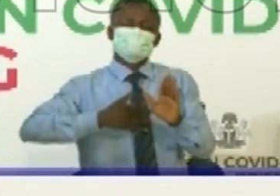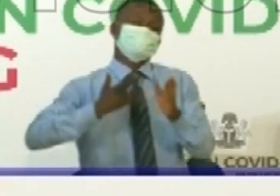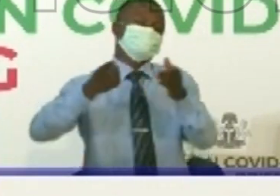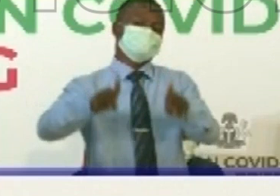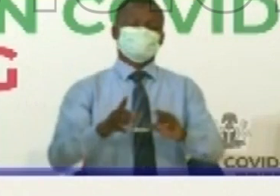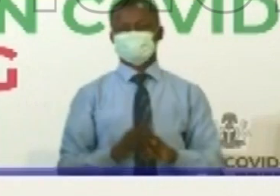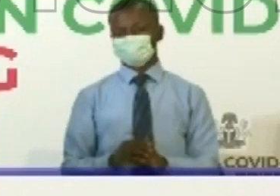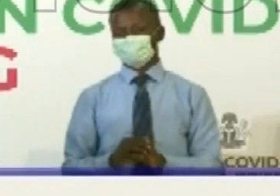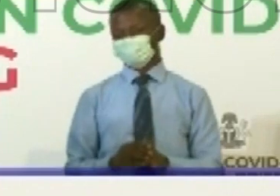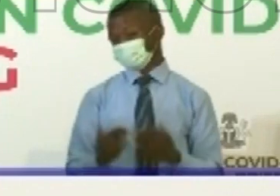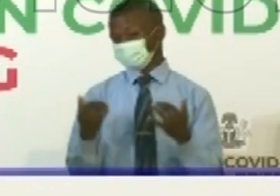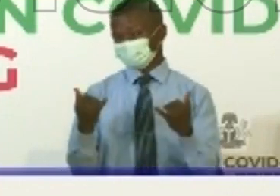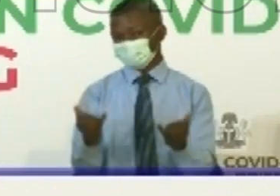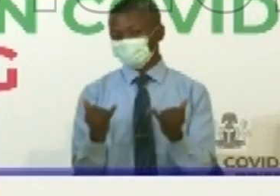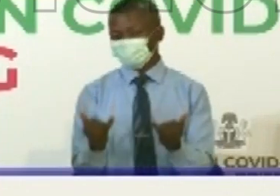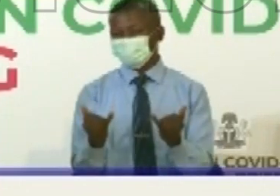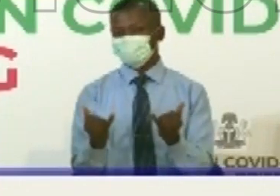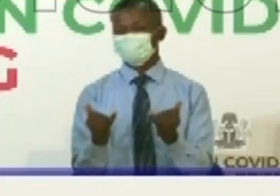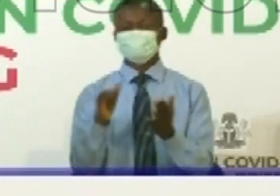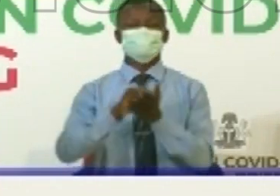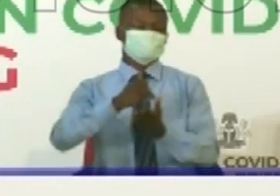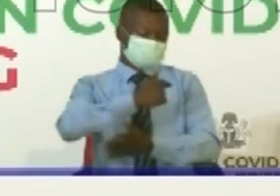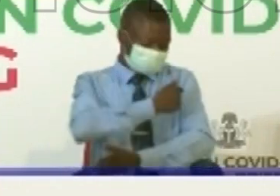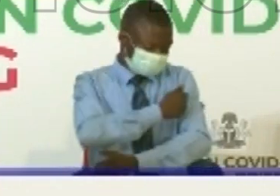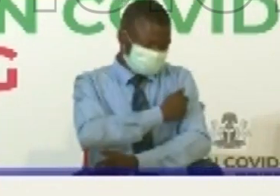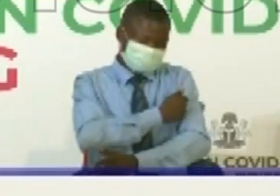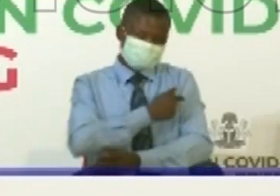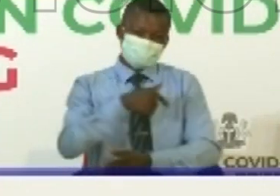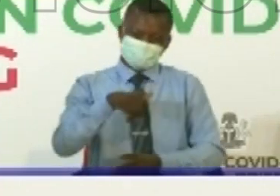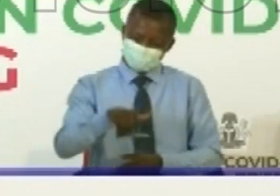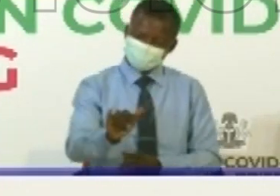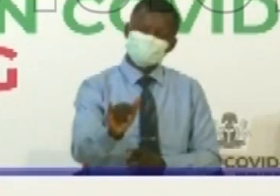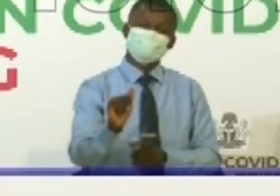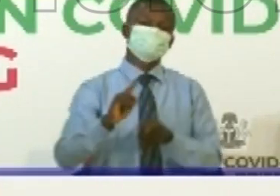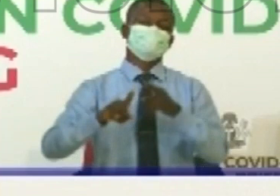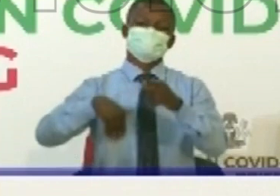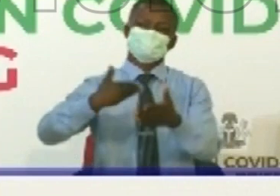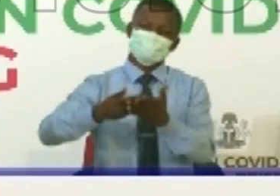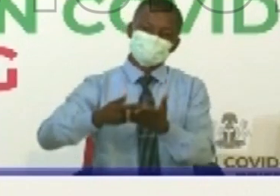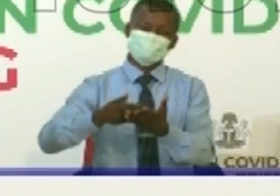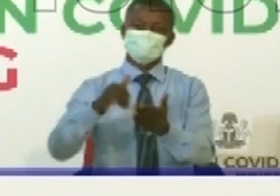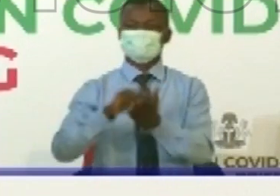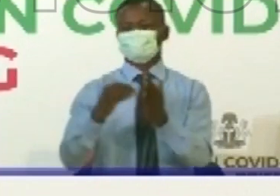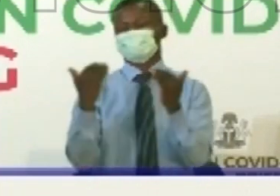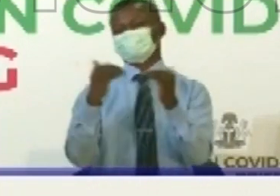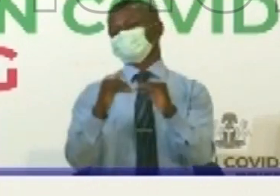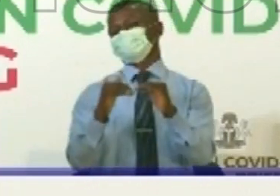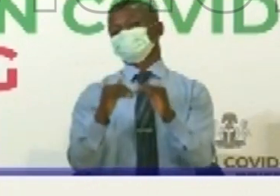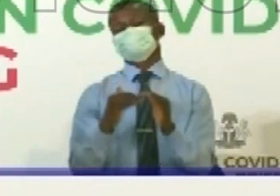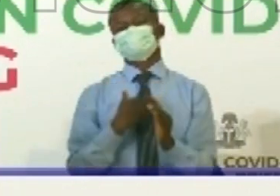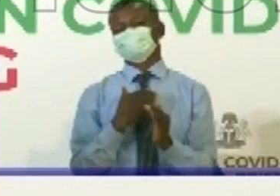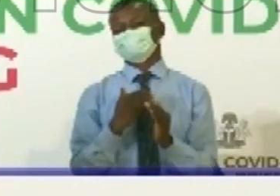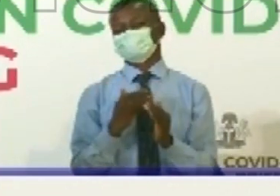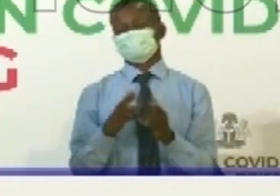So as at this point in time, that vaccine is yet to get to that stage. So talk less of